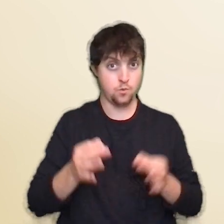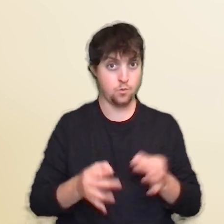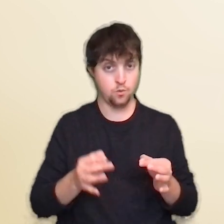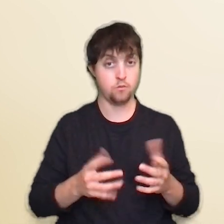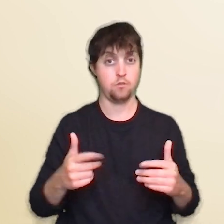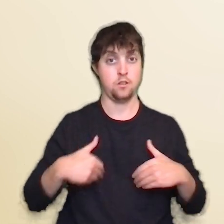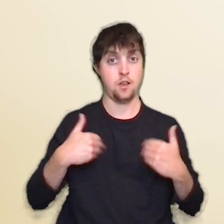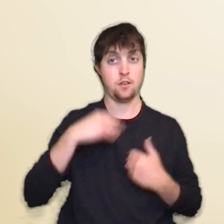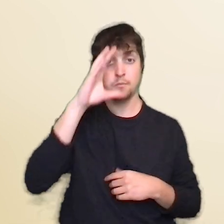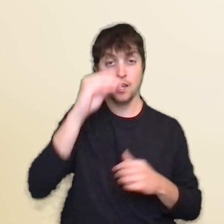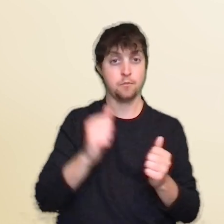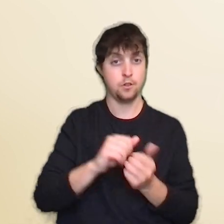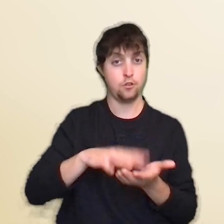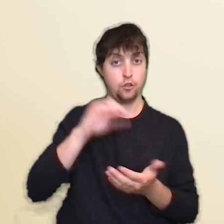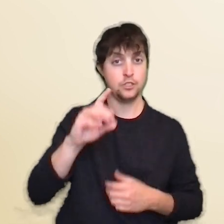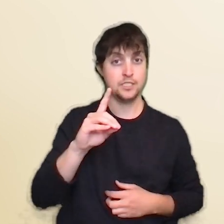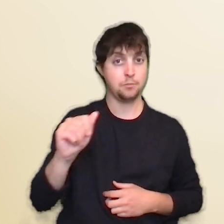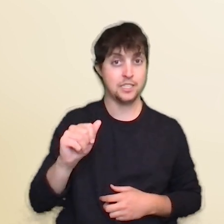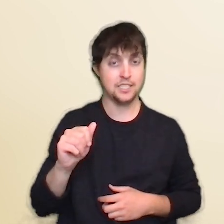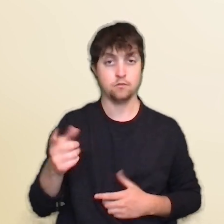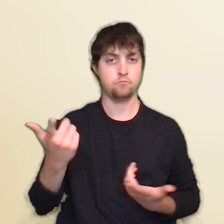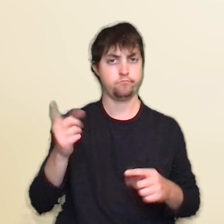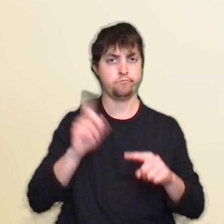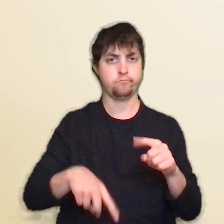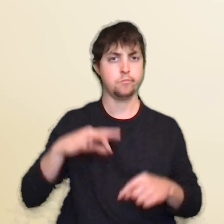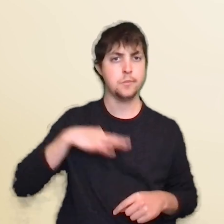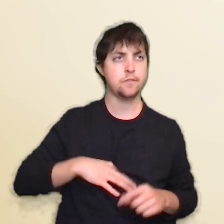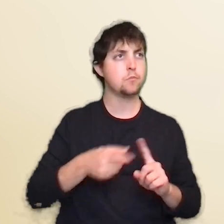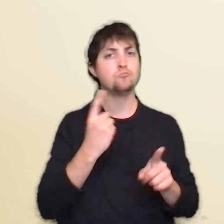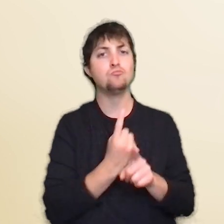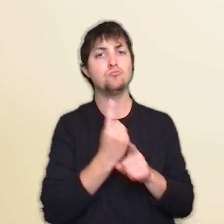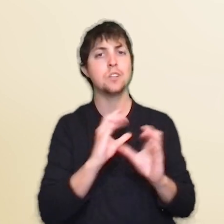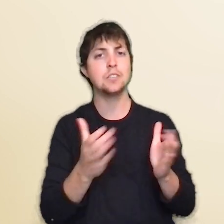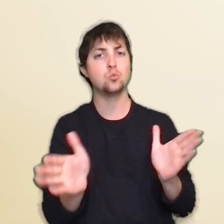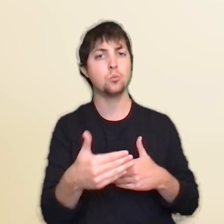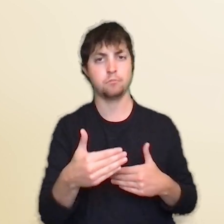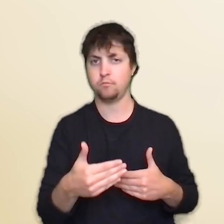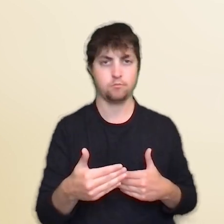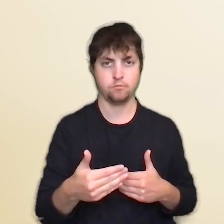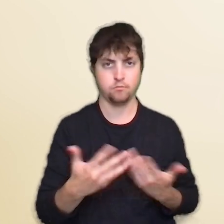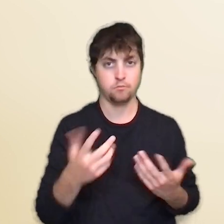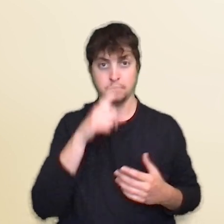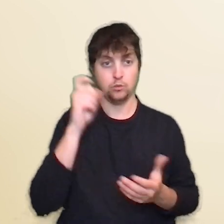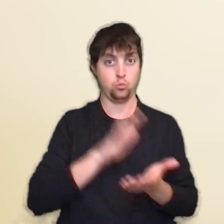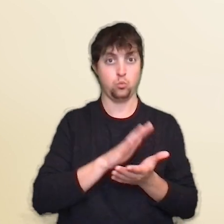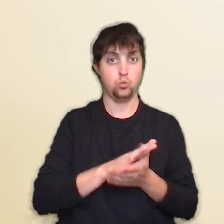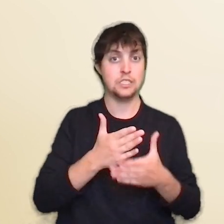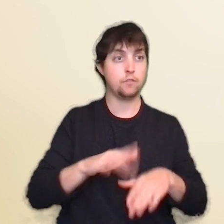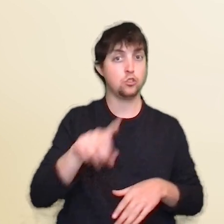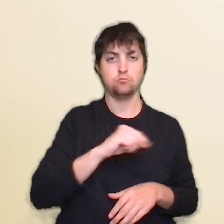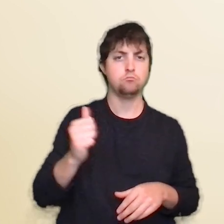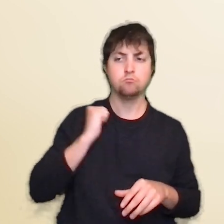Court. A young man with a learning disability was unable to benefit from a regular classroom